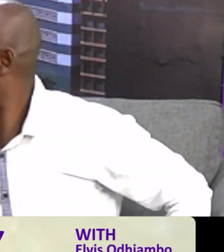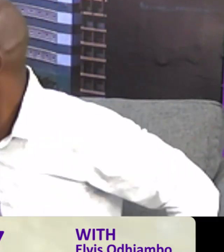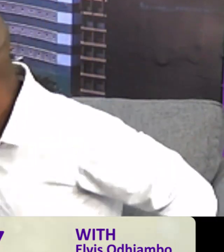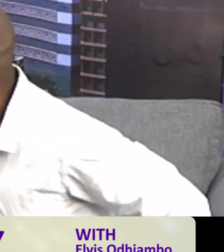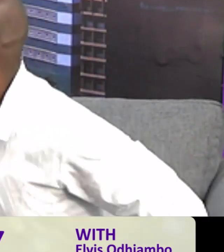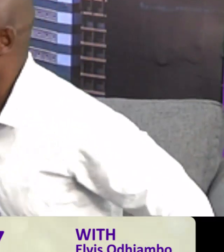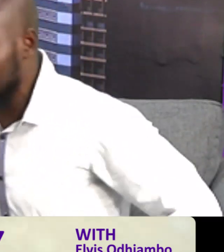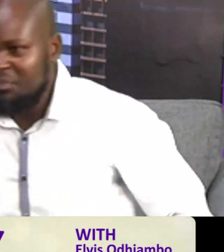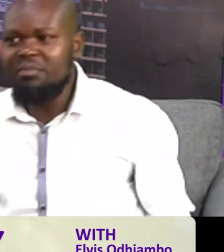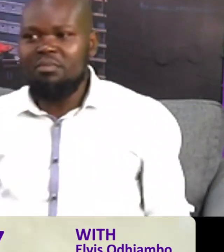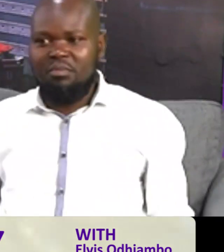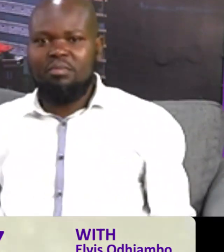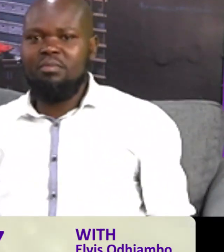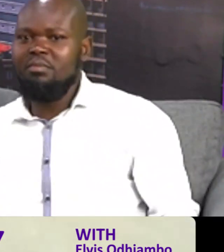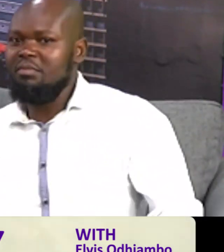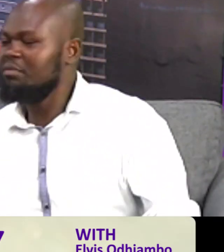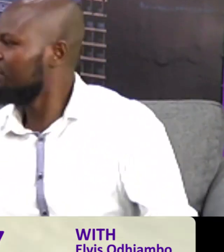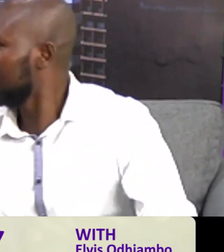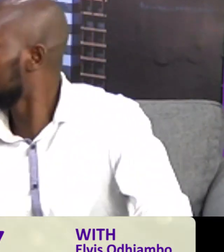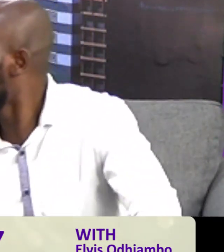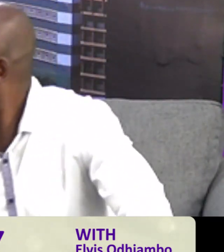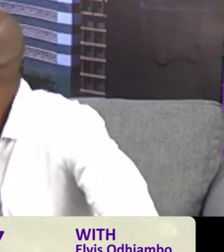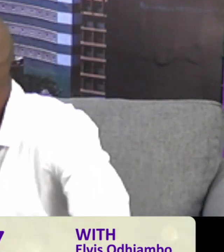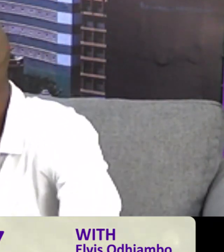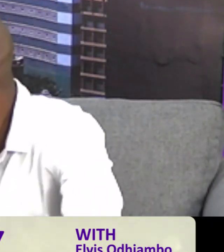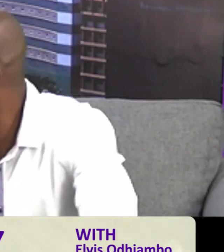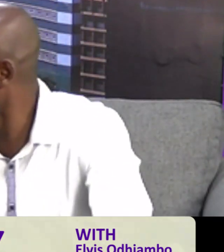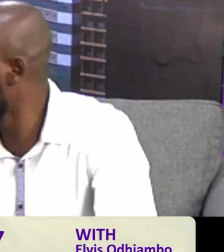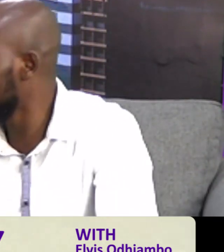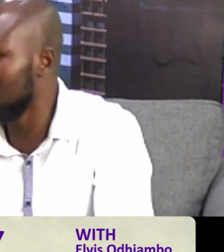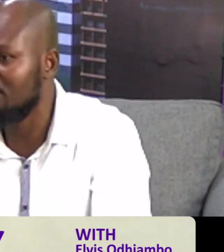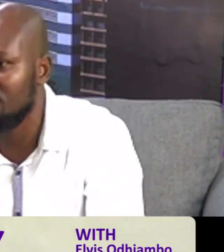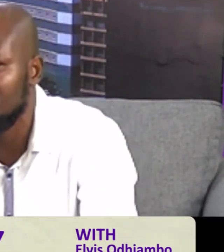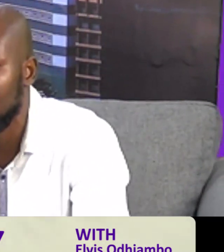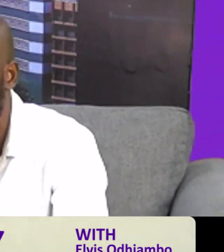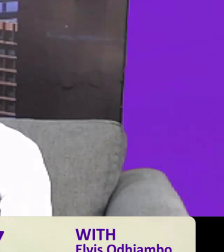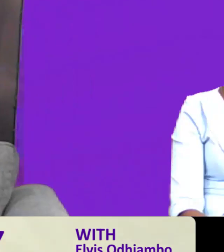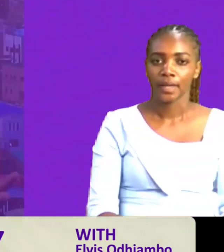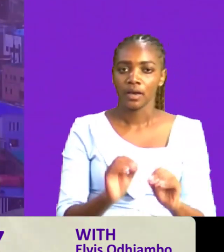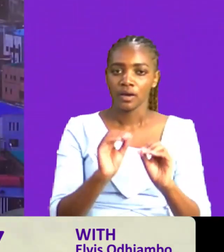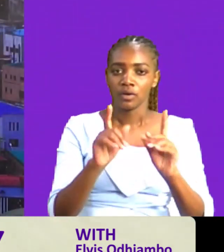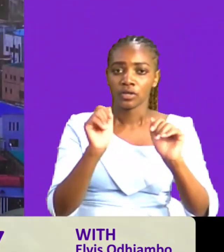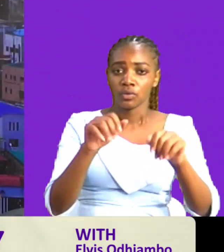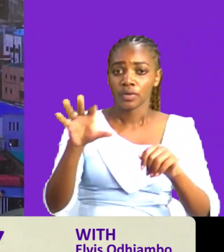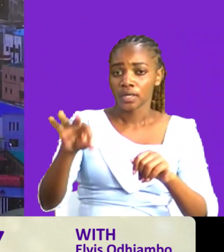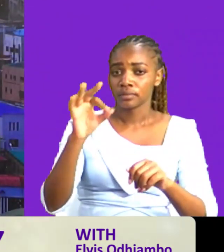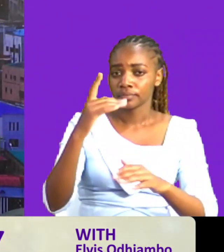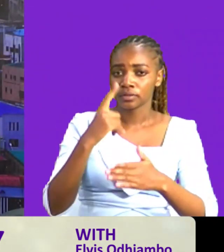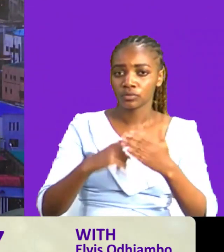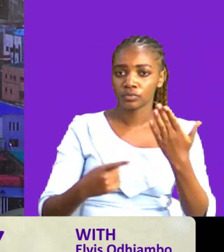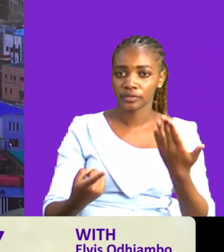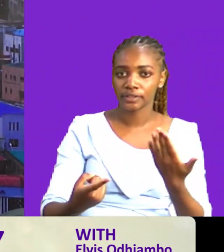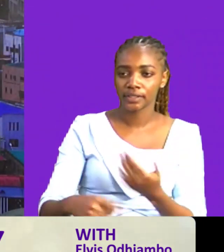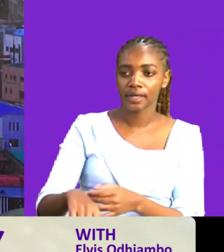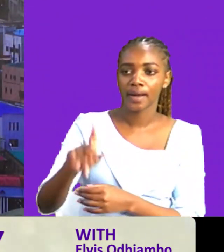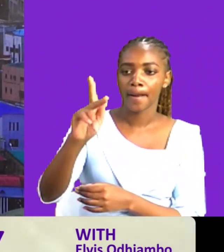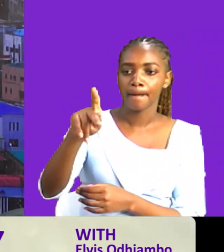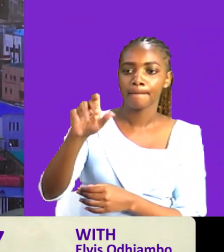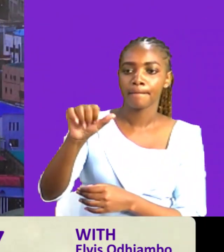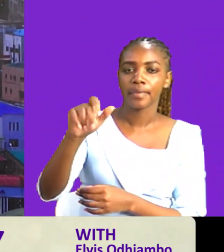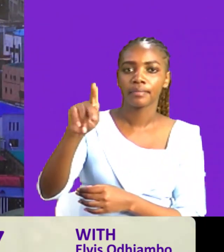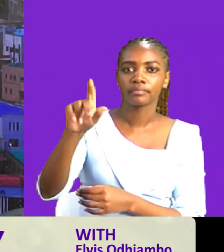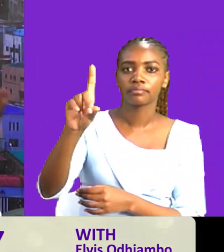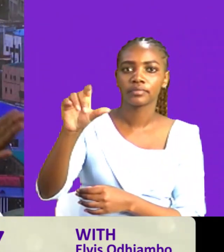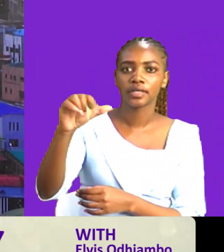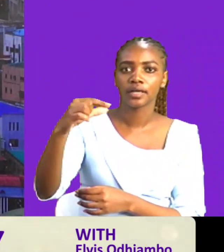on a draw of Okay. 0-0, then have penalties. Now we could pick the fact that Pep Guardiola continued to use